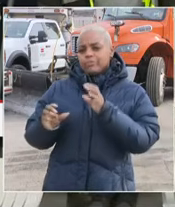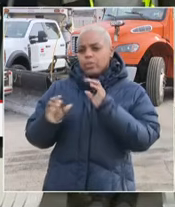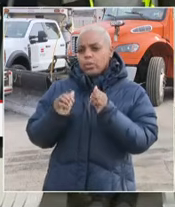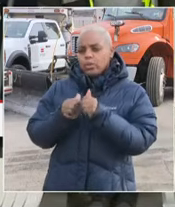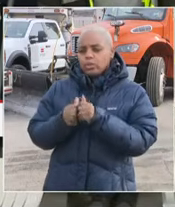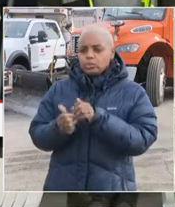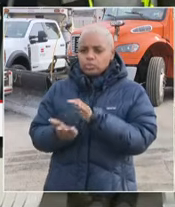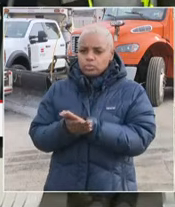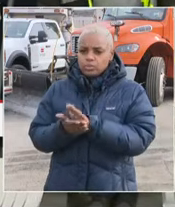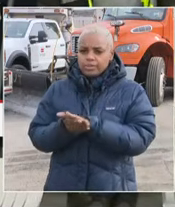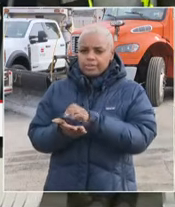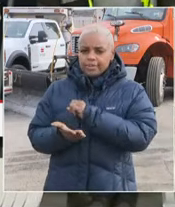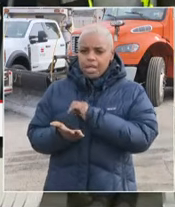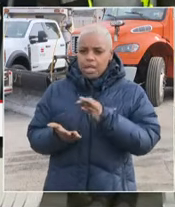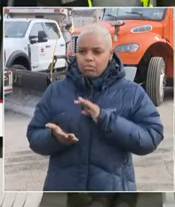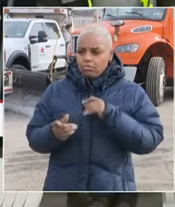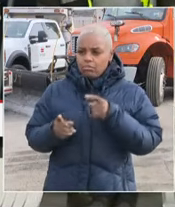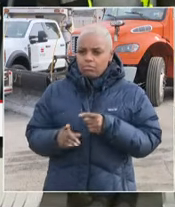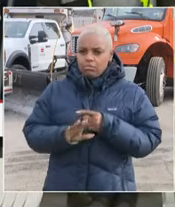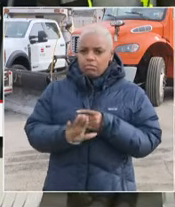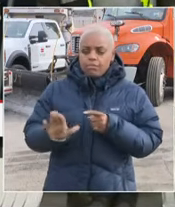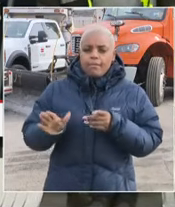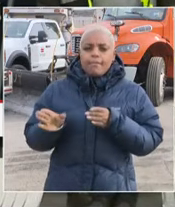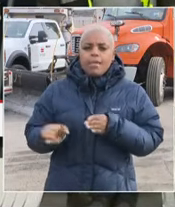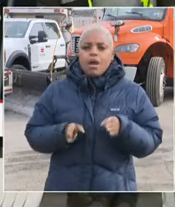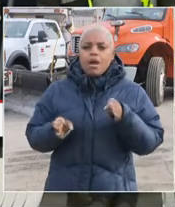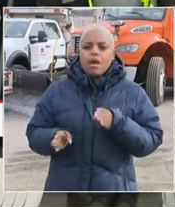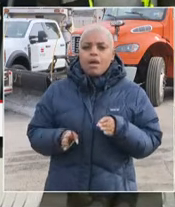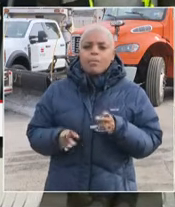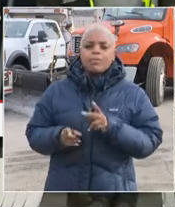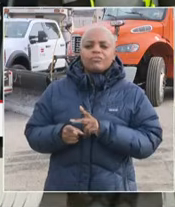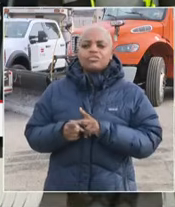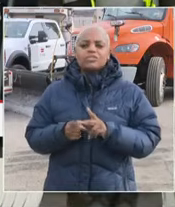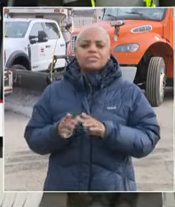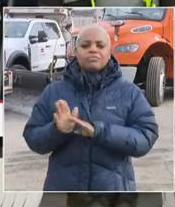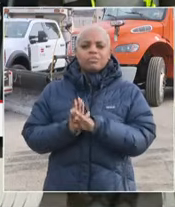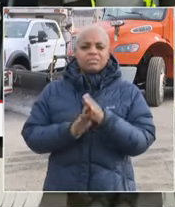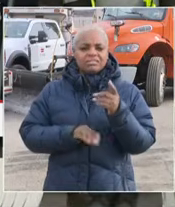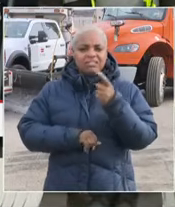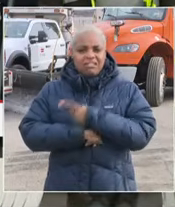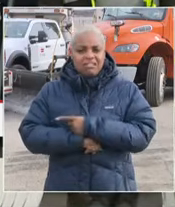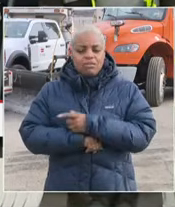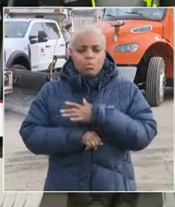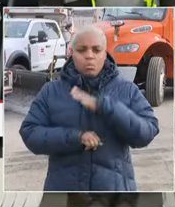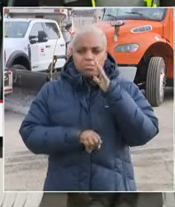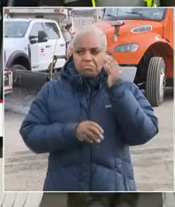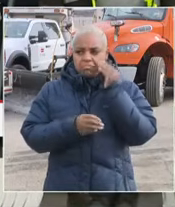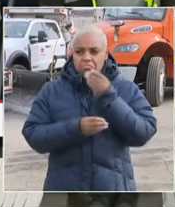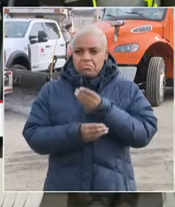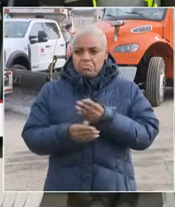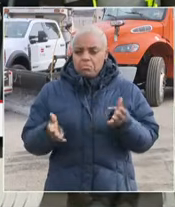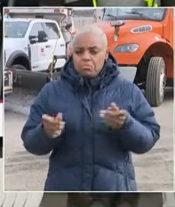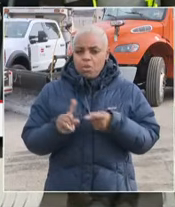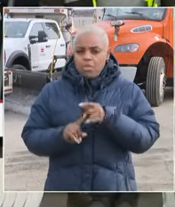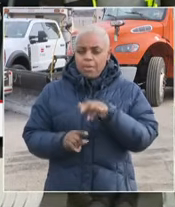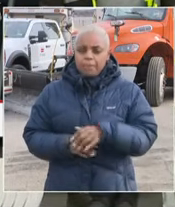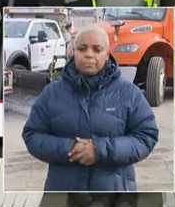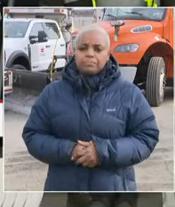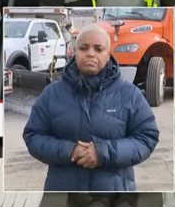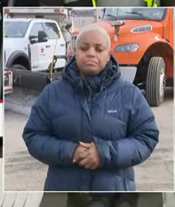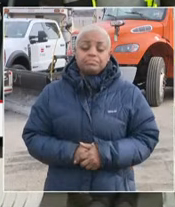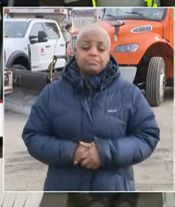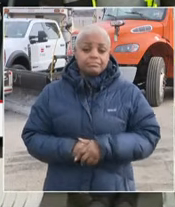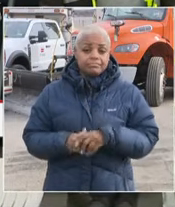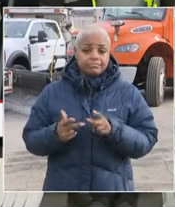about their planned professional development day. If your child attends a public charter school, you will